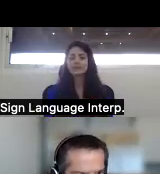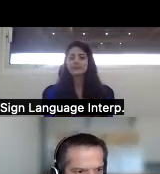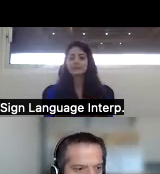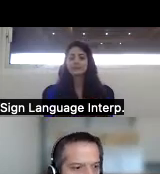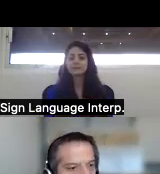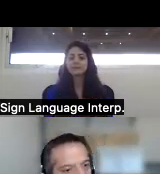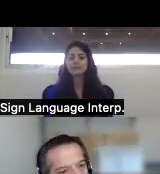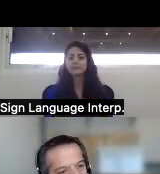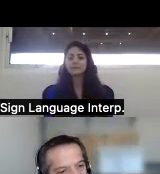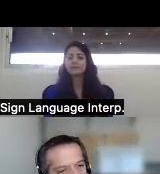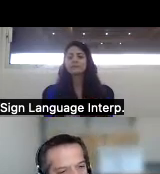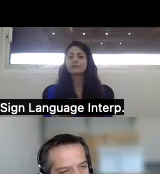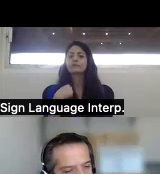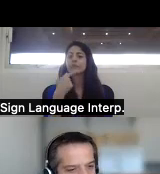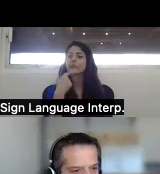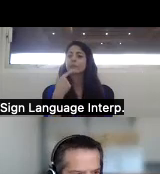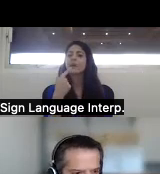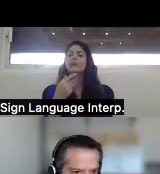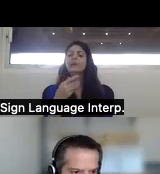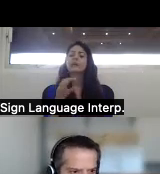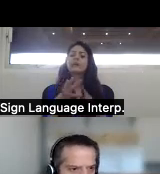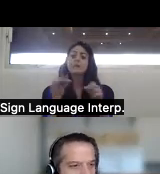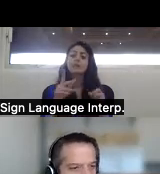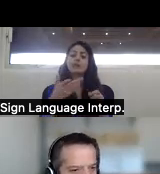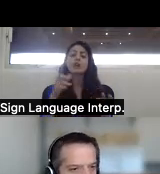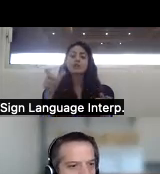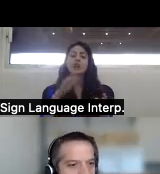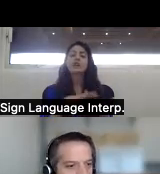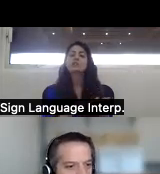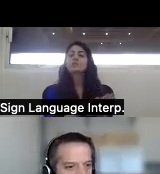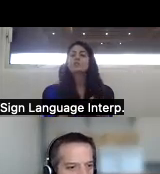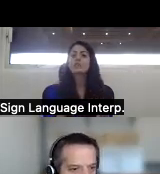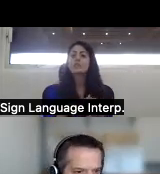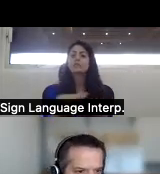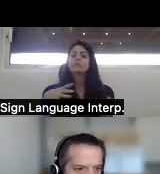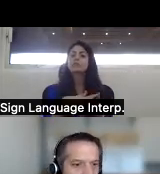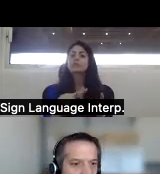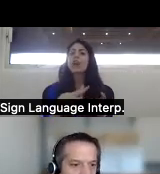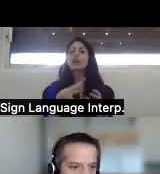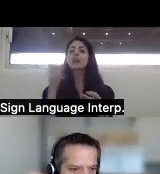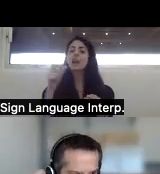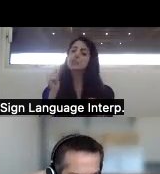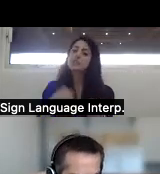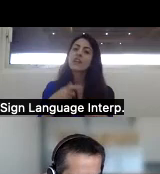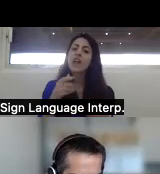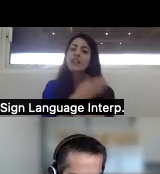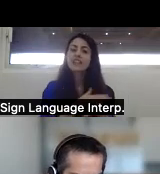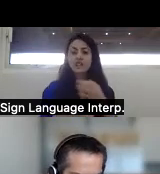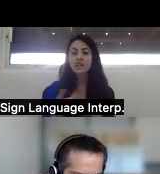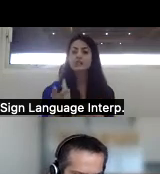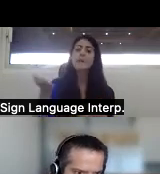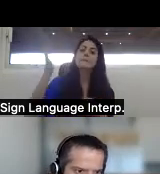this program specifically. If there is time in the discussion, I can tell you a bit more about our experience of working with organizations of persons